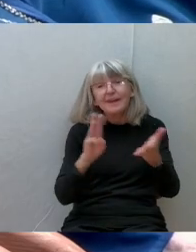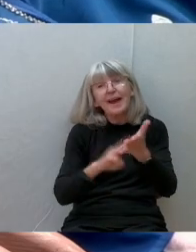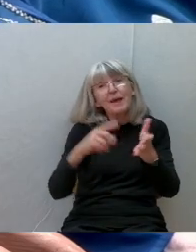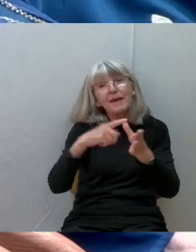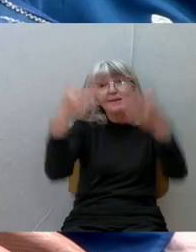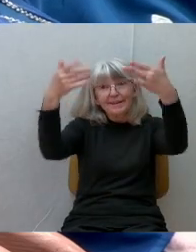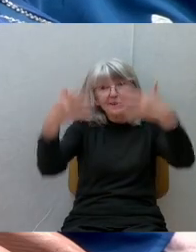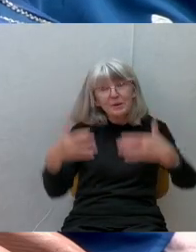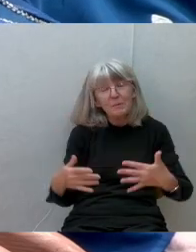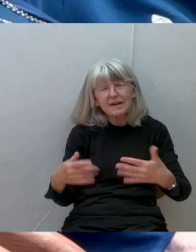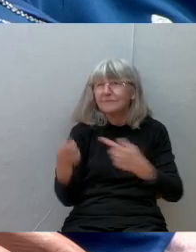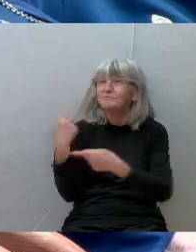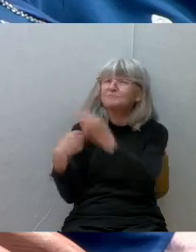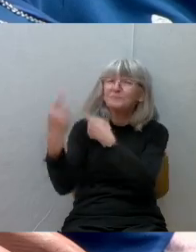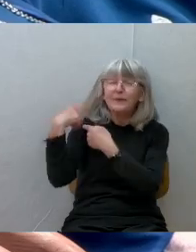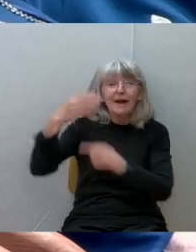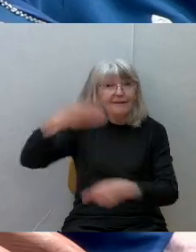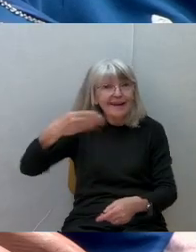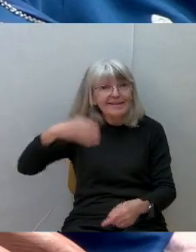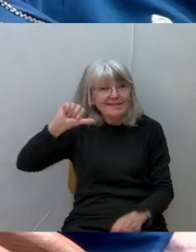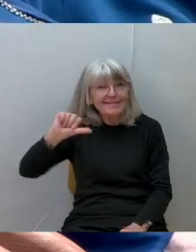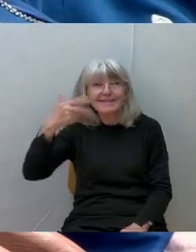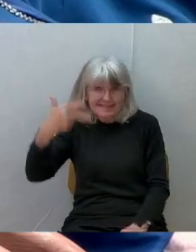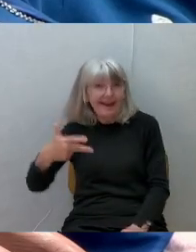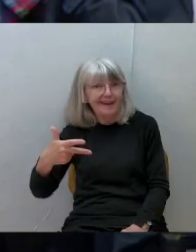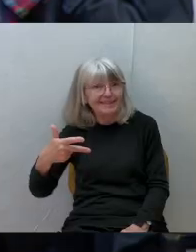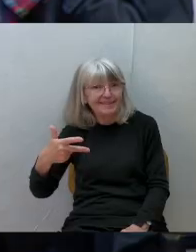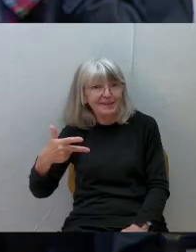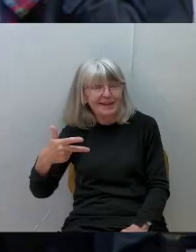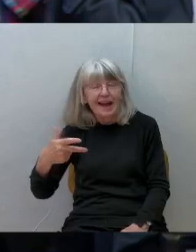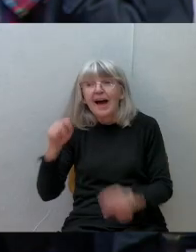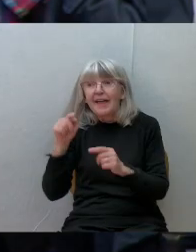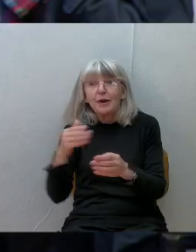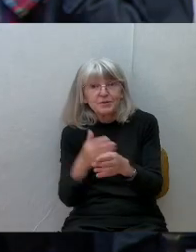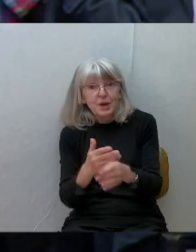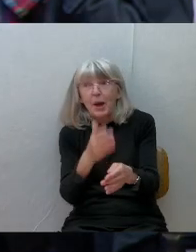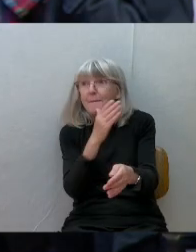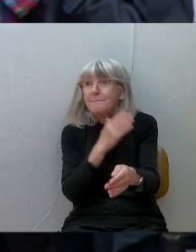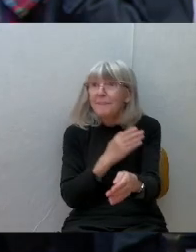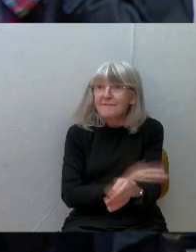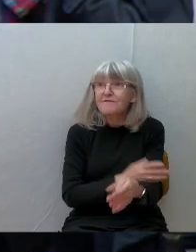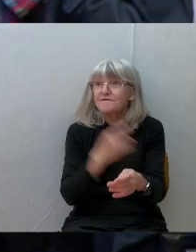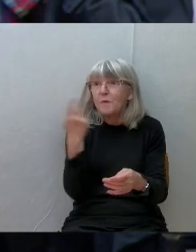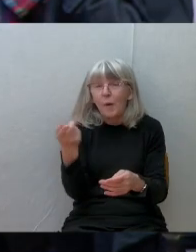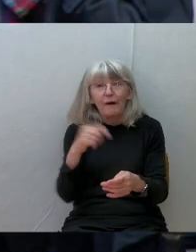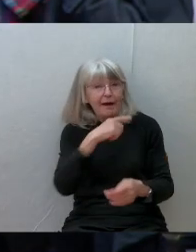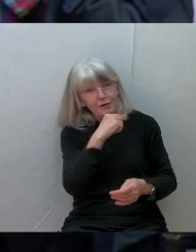say this, George, 1968, even before the WHO made the rafters sing here.